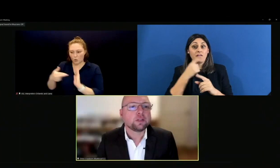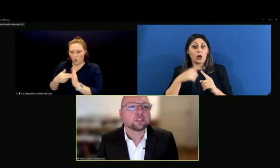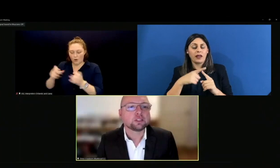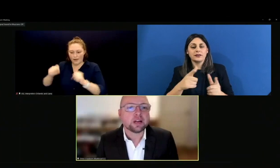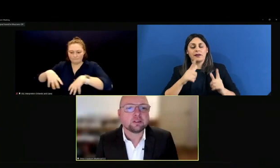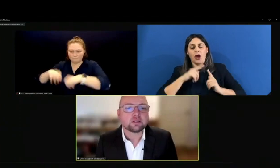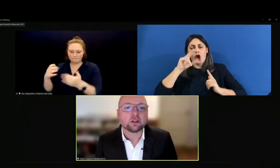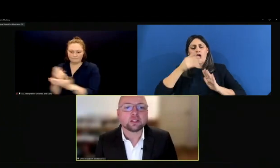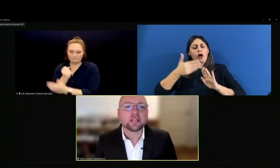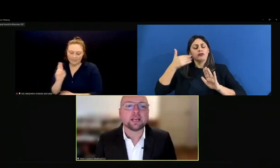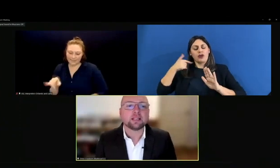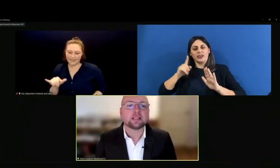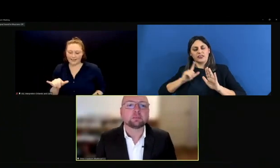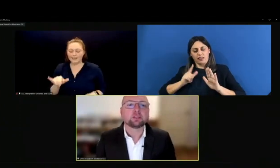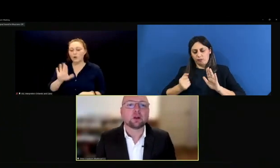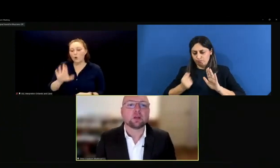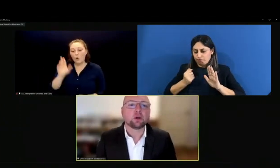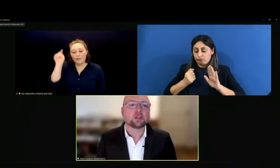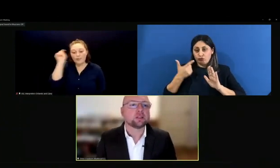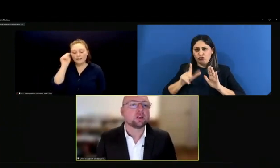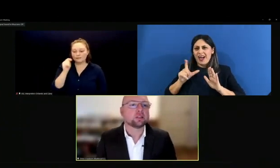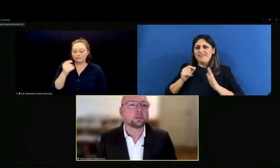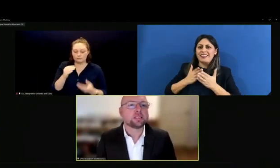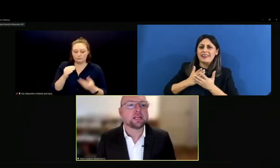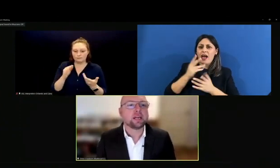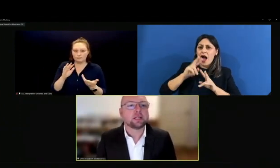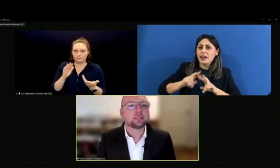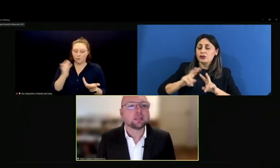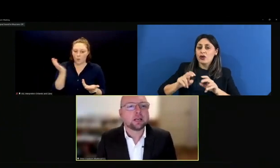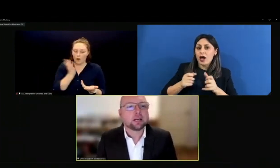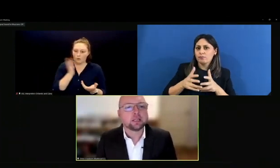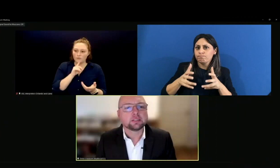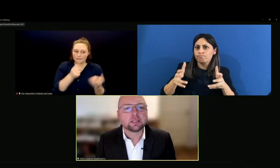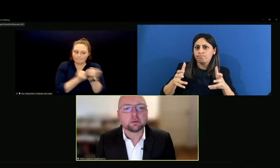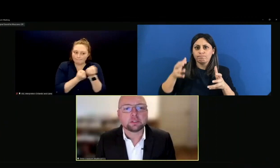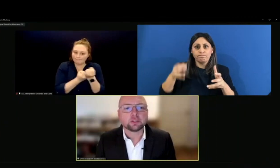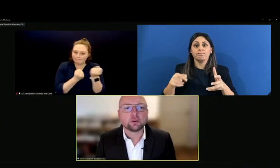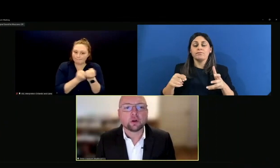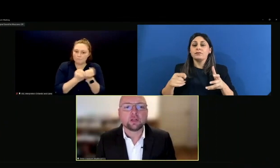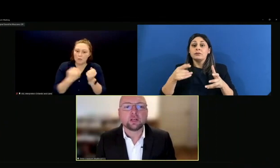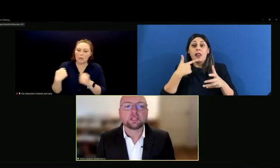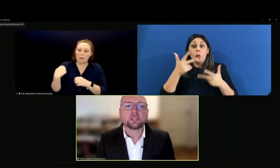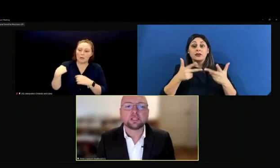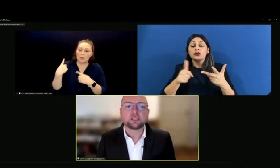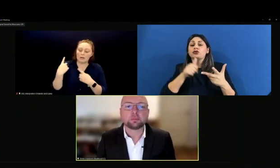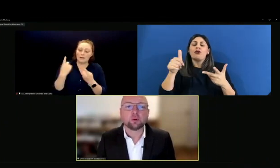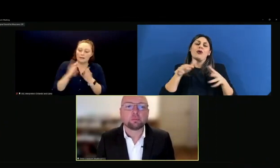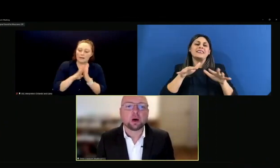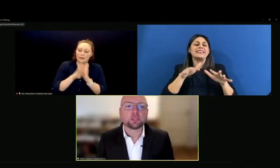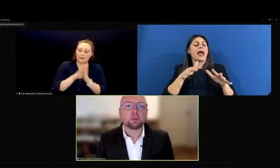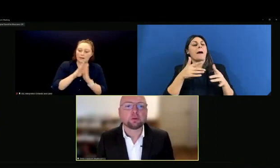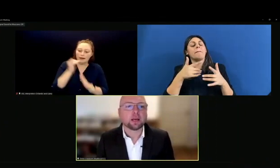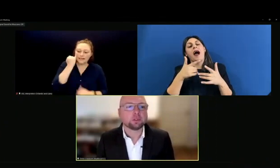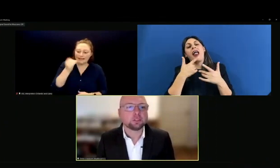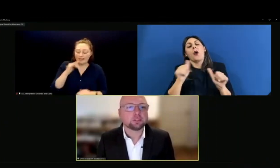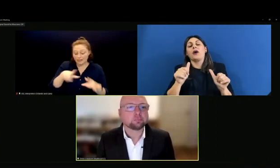Your thesis strengthens our understanding that has been slowly emerging in the last 20 years that signed languages are not only linguistic systems on a par